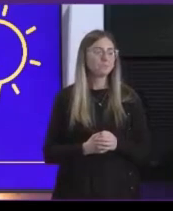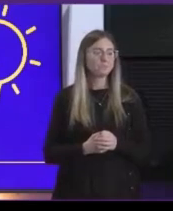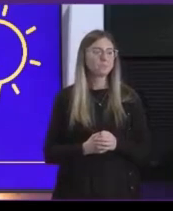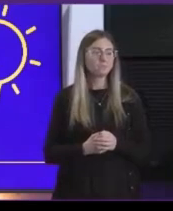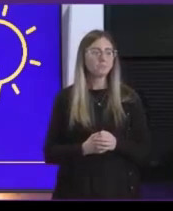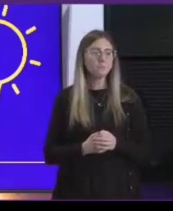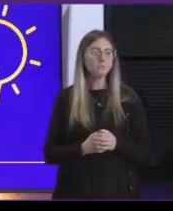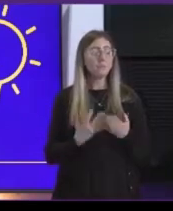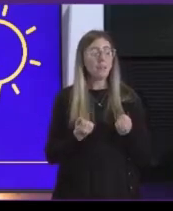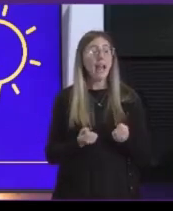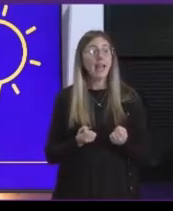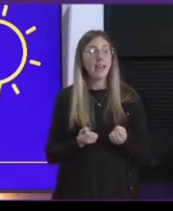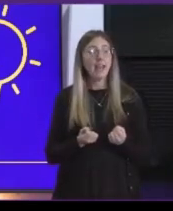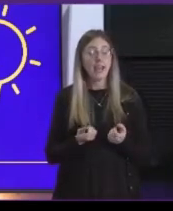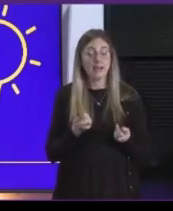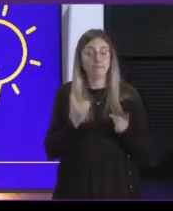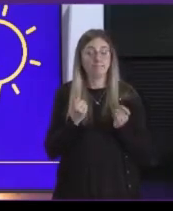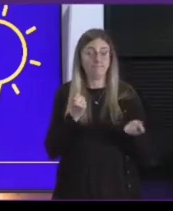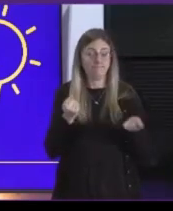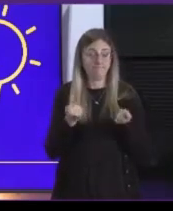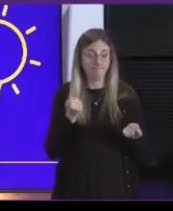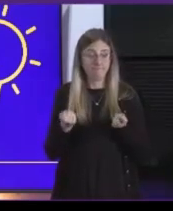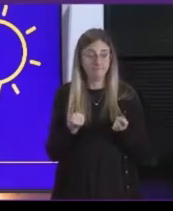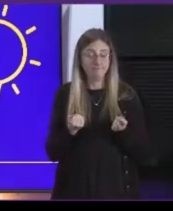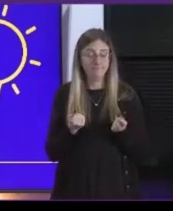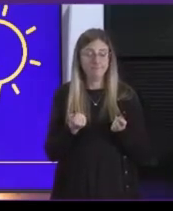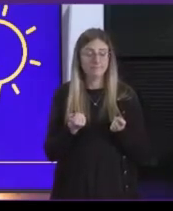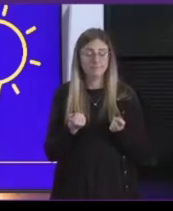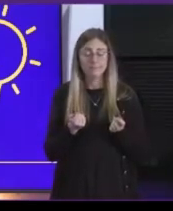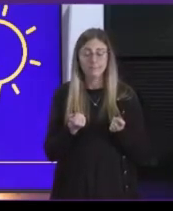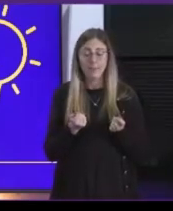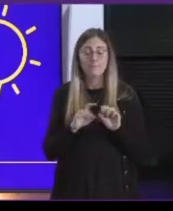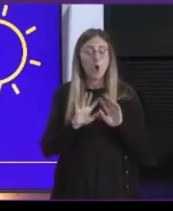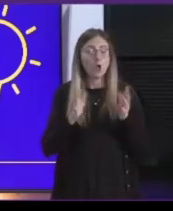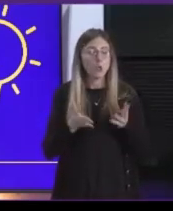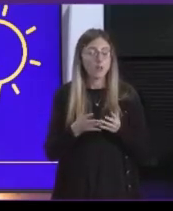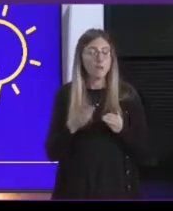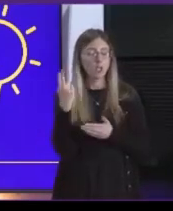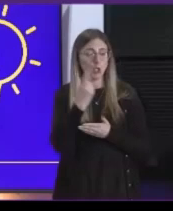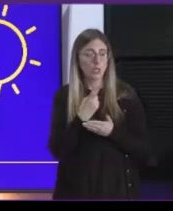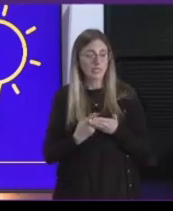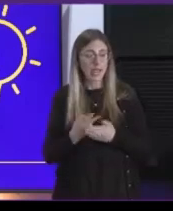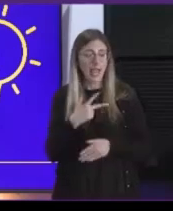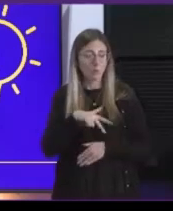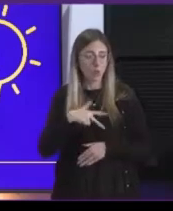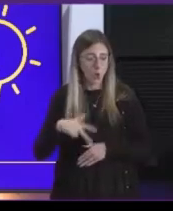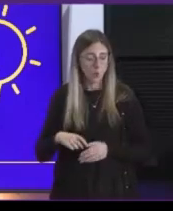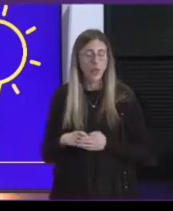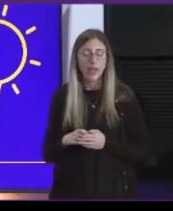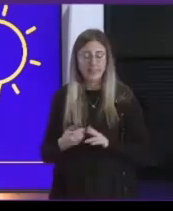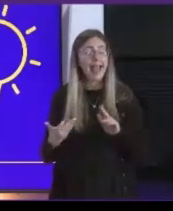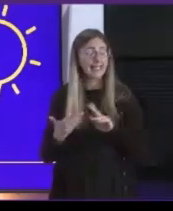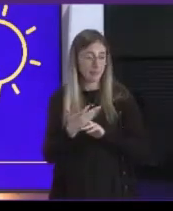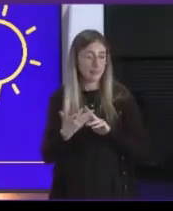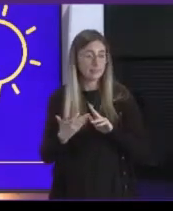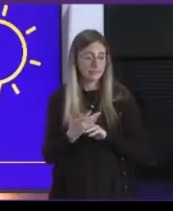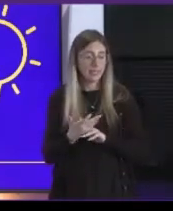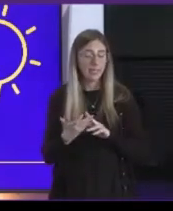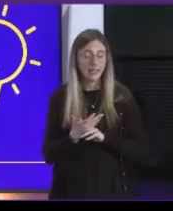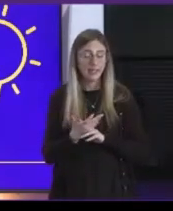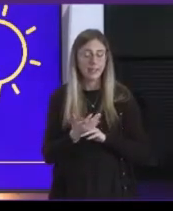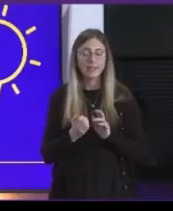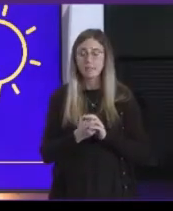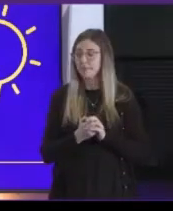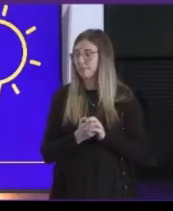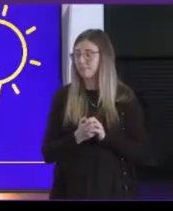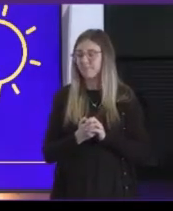head the authority for what we call universal design of ICT in Norway, which is accessibility in other